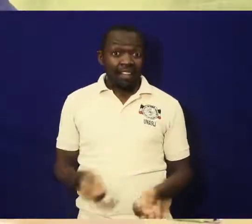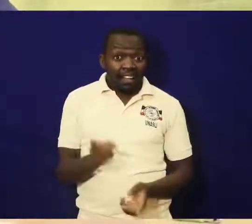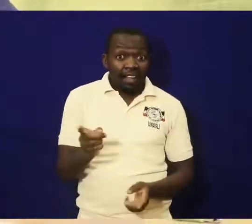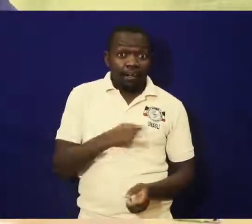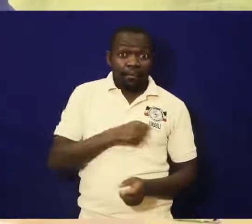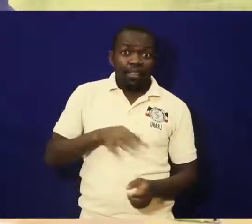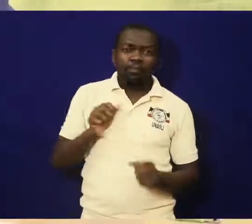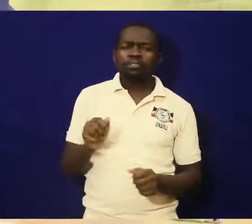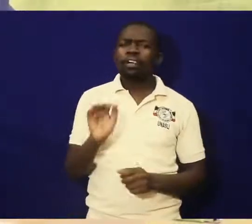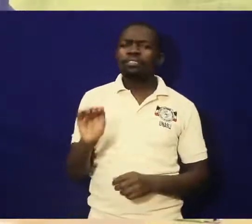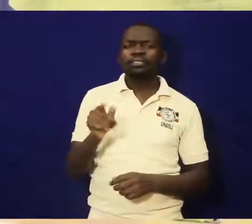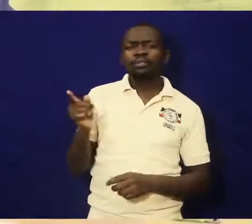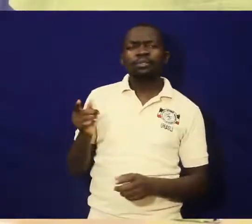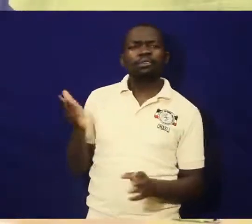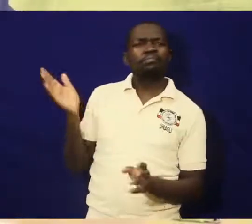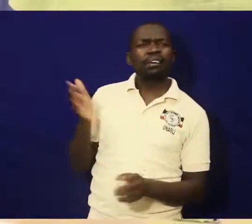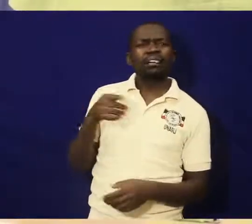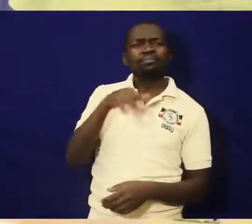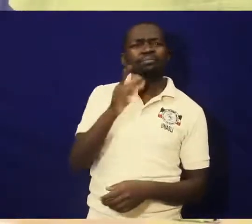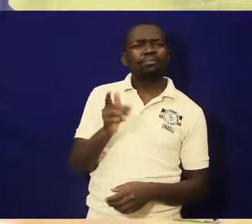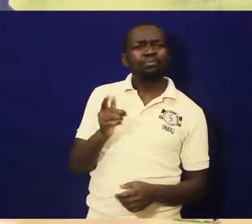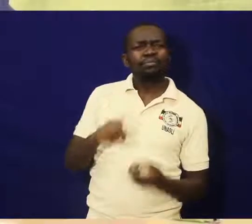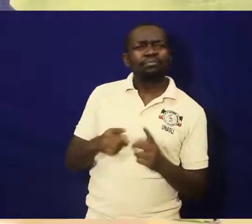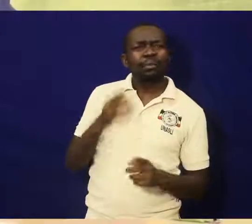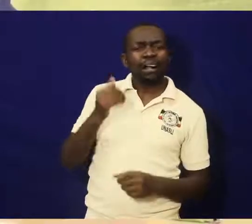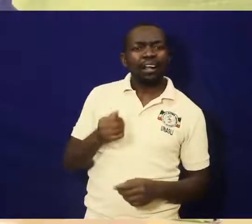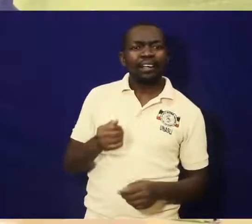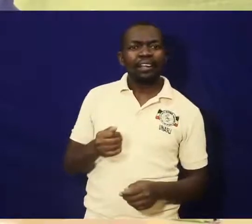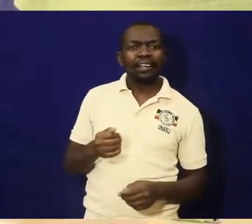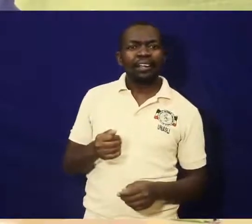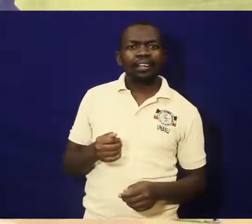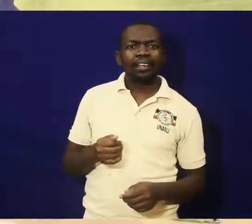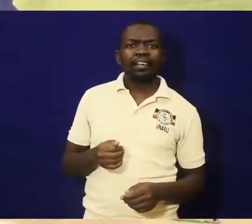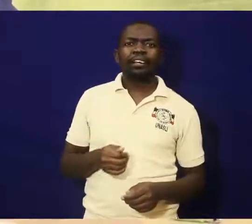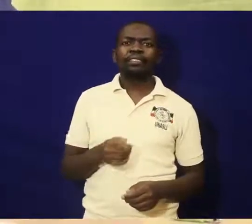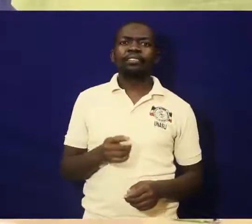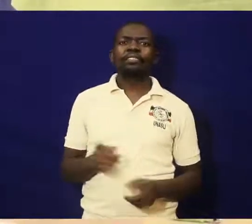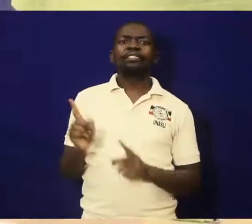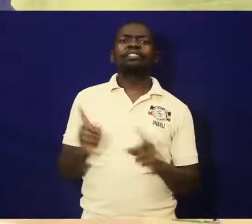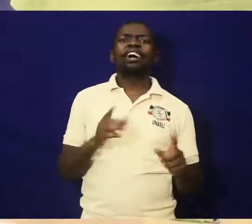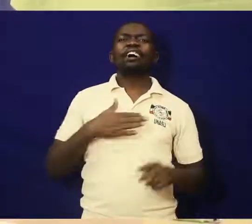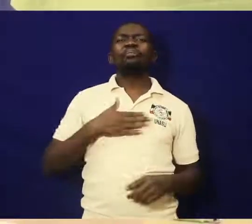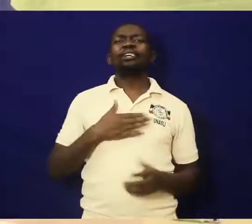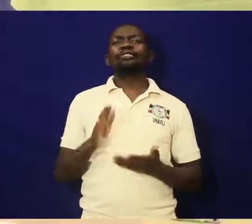Mother may ask, "Why did you slap him?" He sang my song.